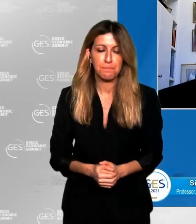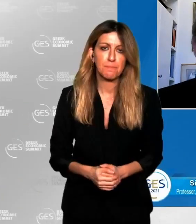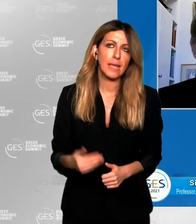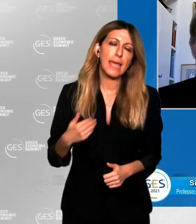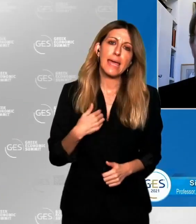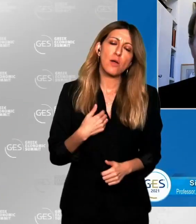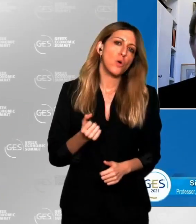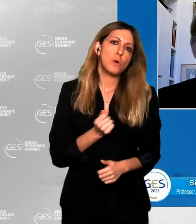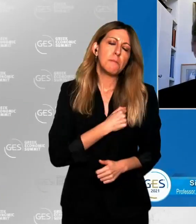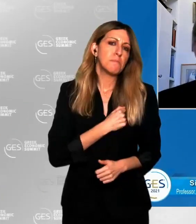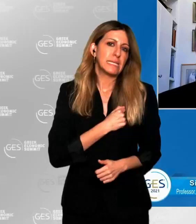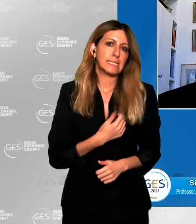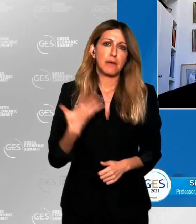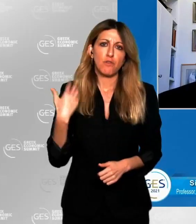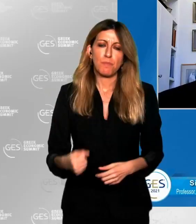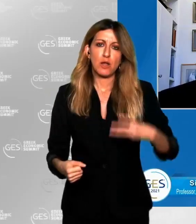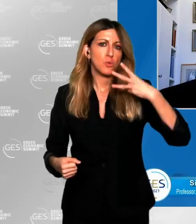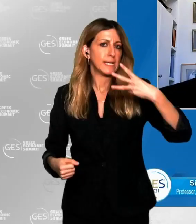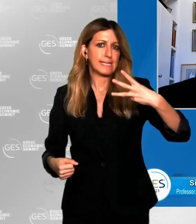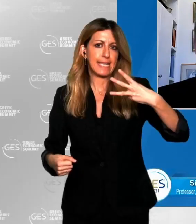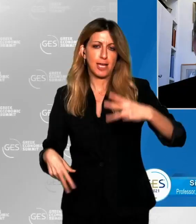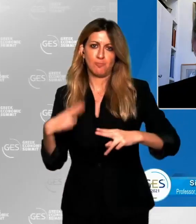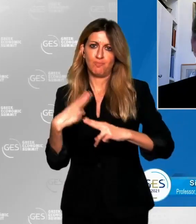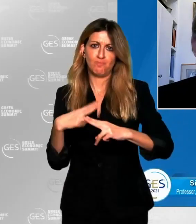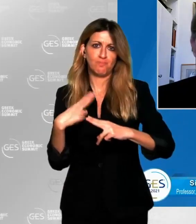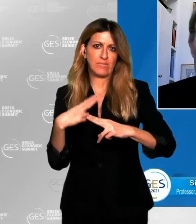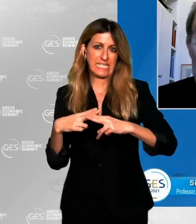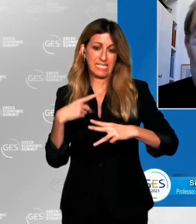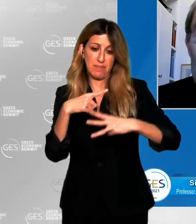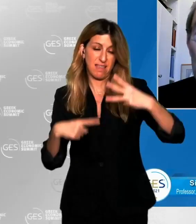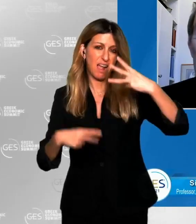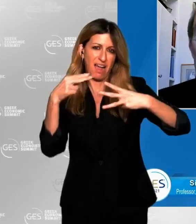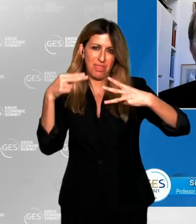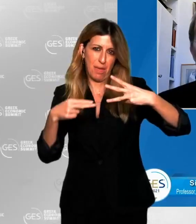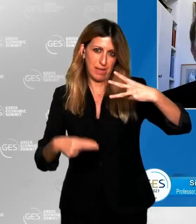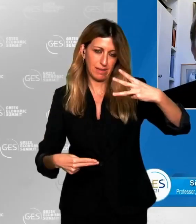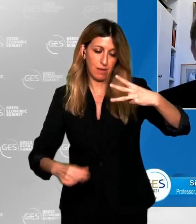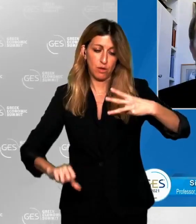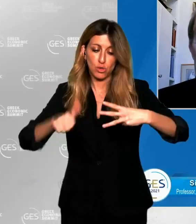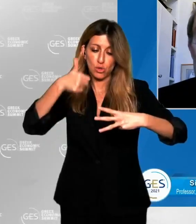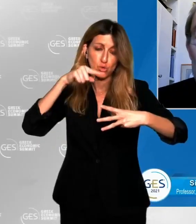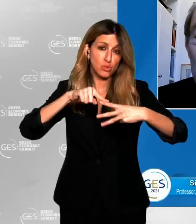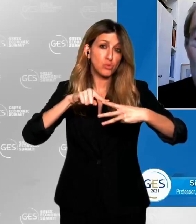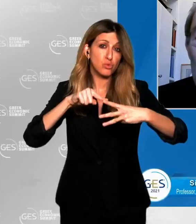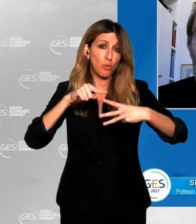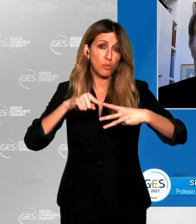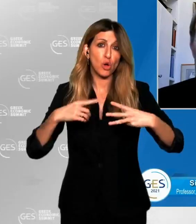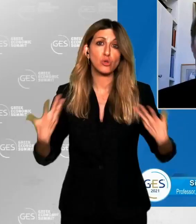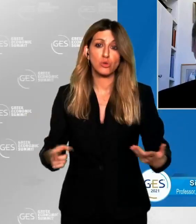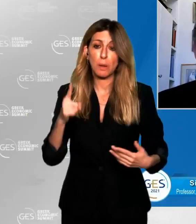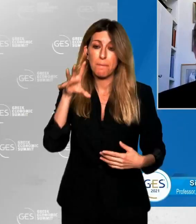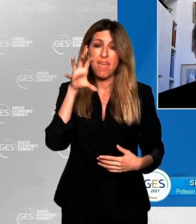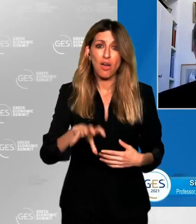pillars, if you say, if you like. The first one is the institutional structure of the country. How favorable is it